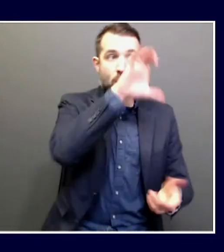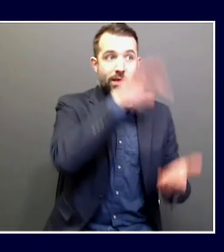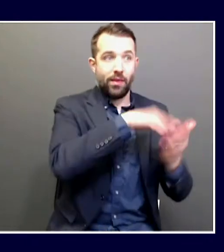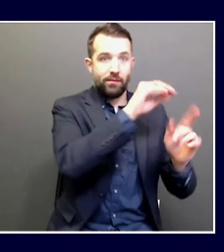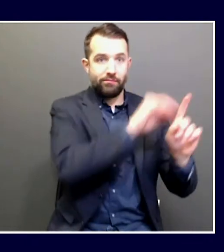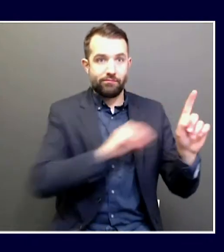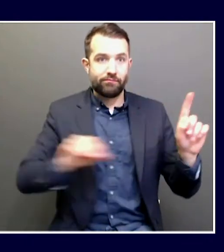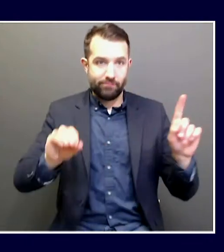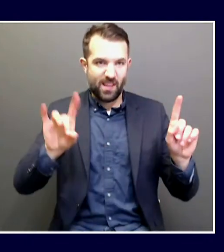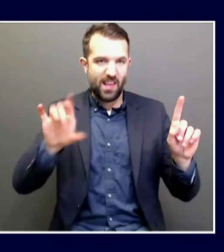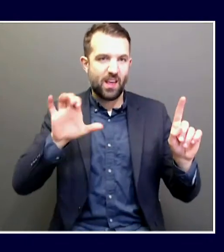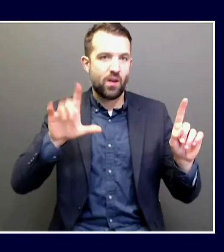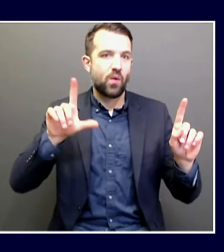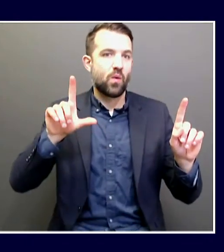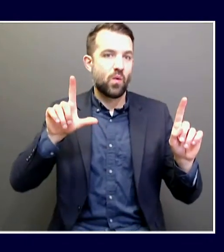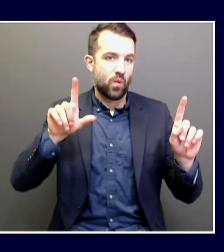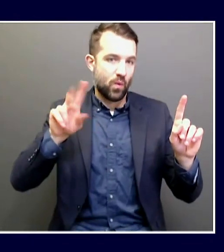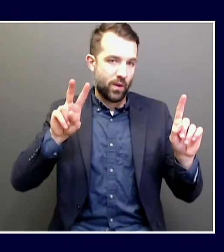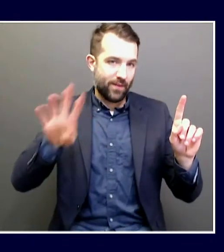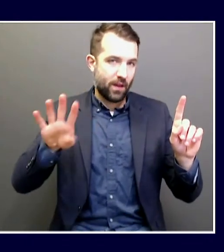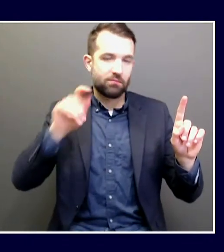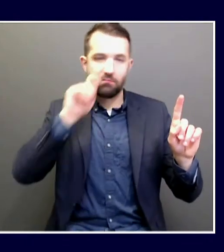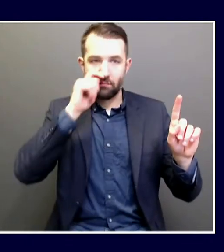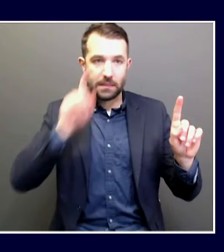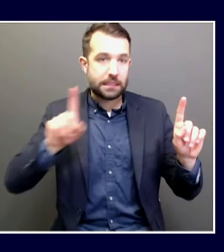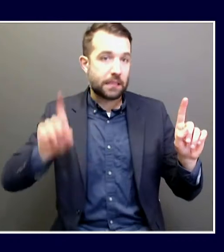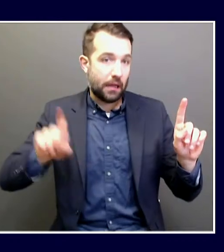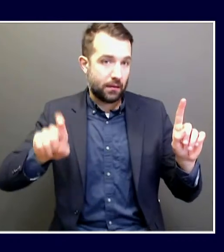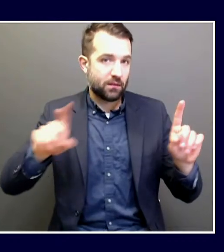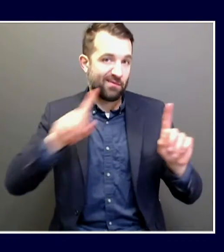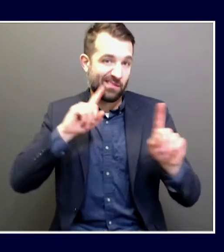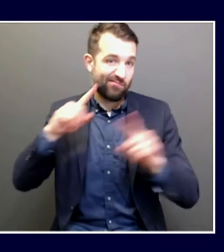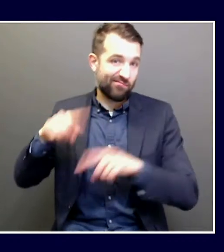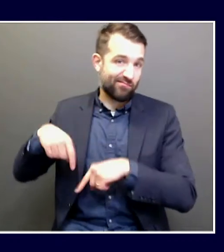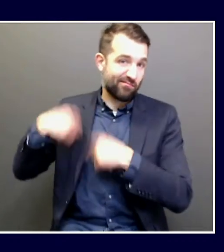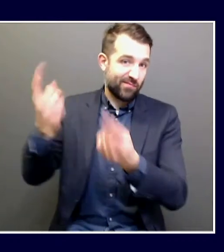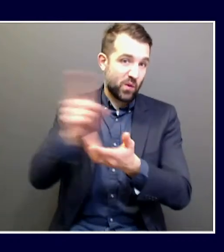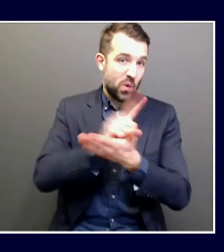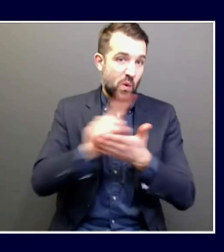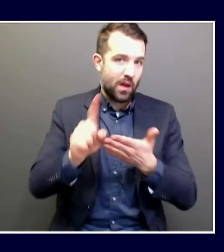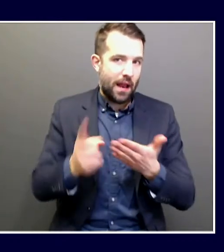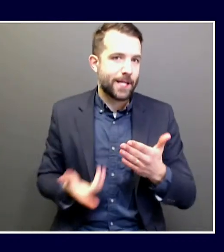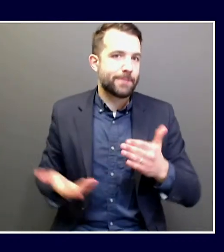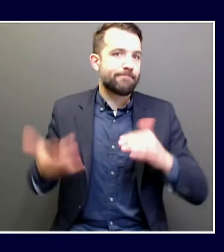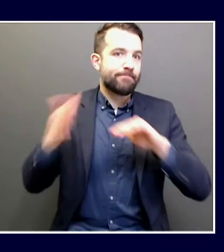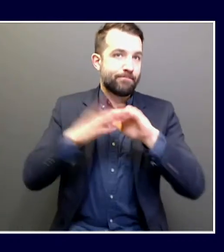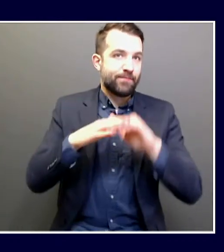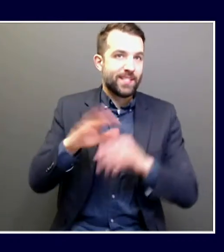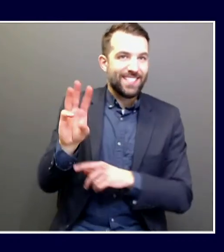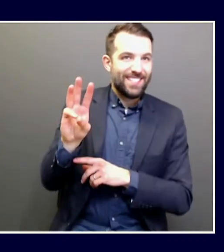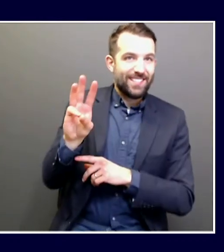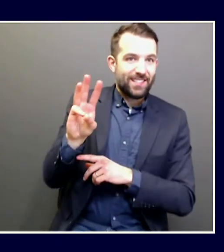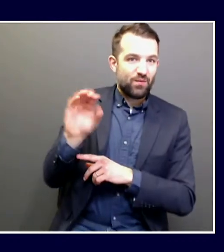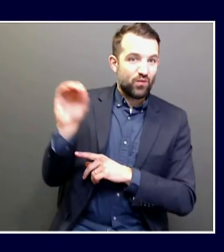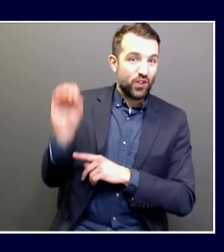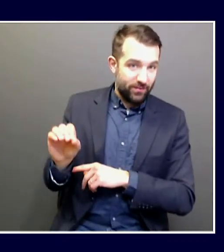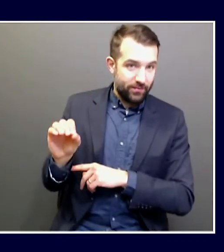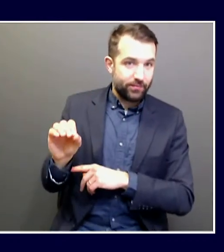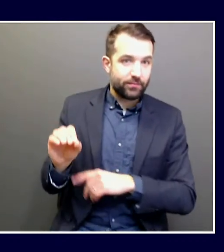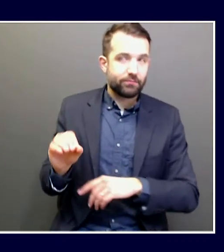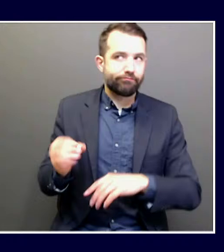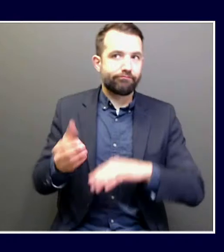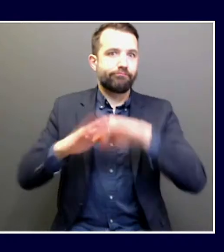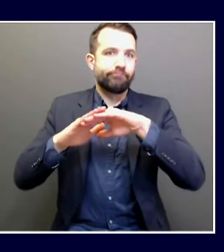past week, we've seen a 6% growth in PCR testing volume all across the state of Maine.